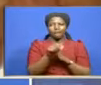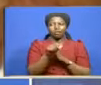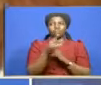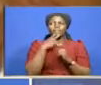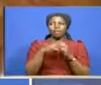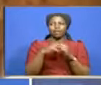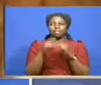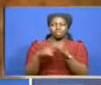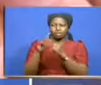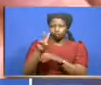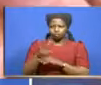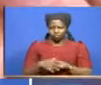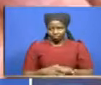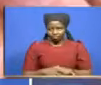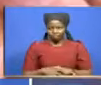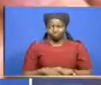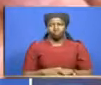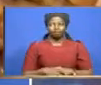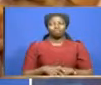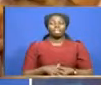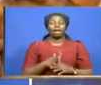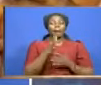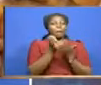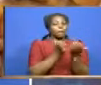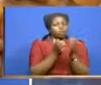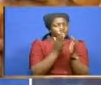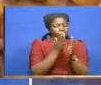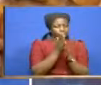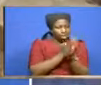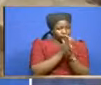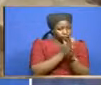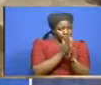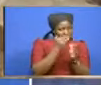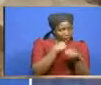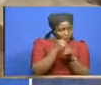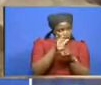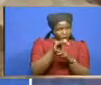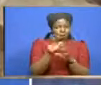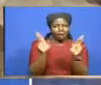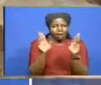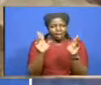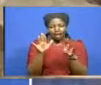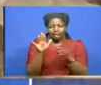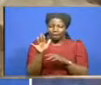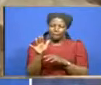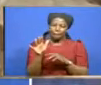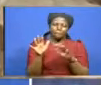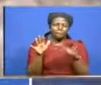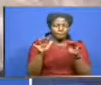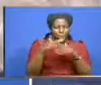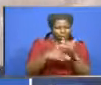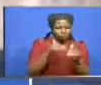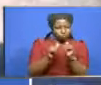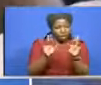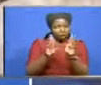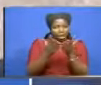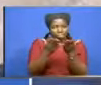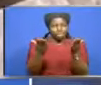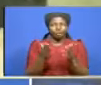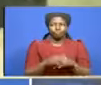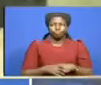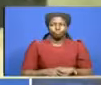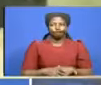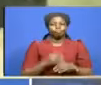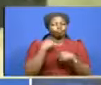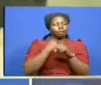far, their small business has manufactured from readily available local materials a total of 21 different types of soap used for